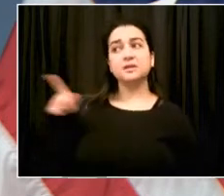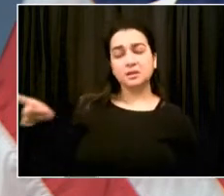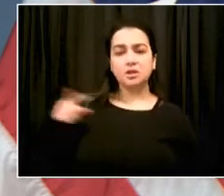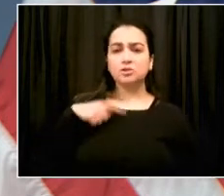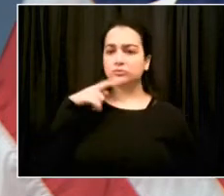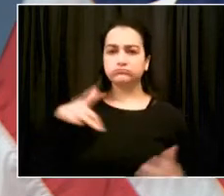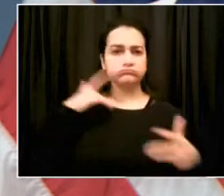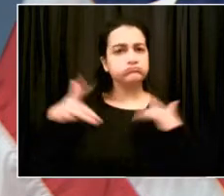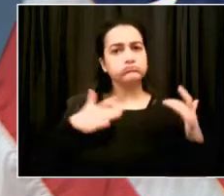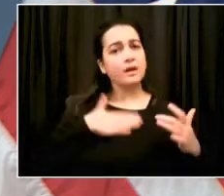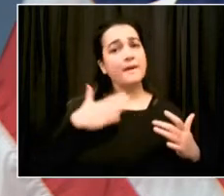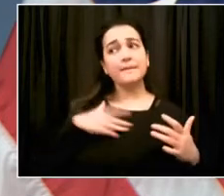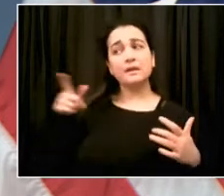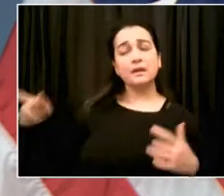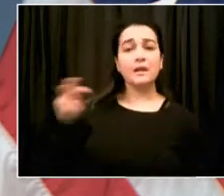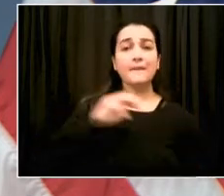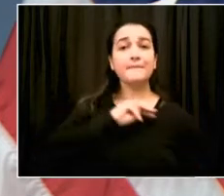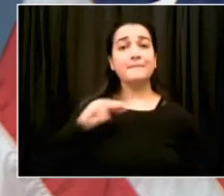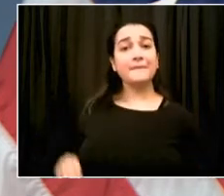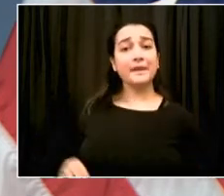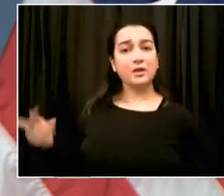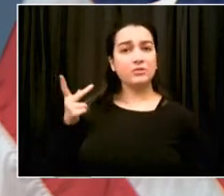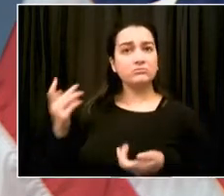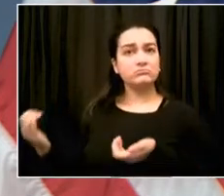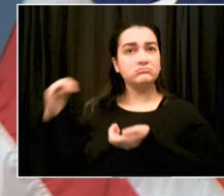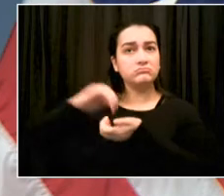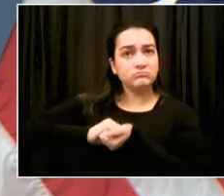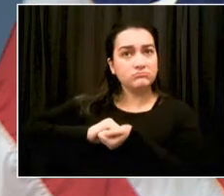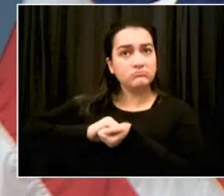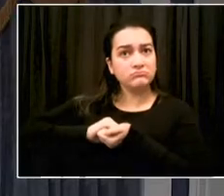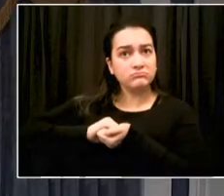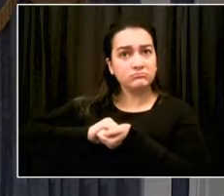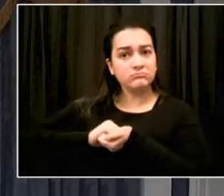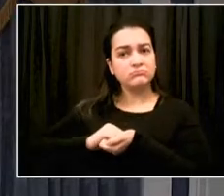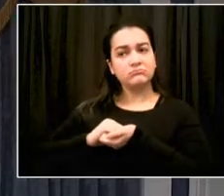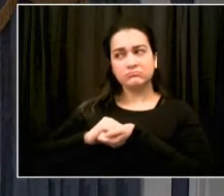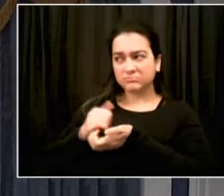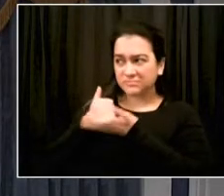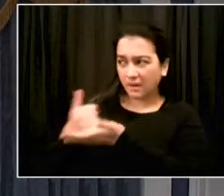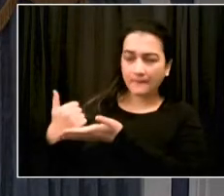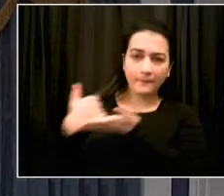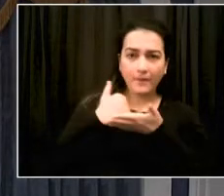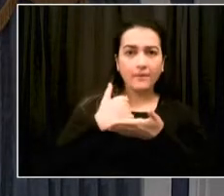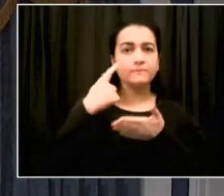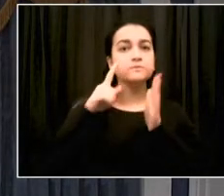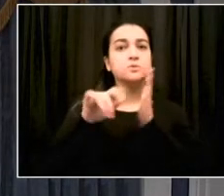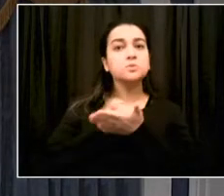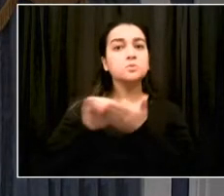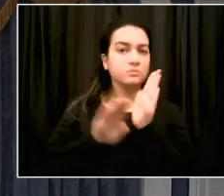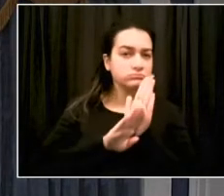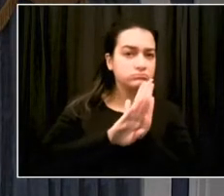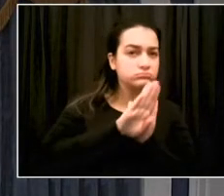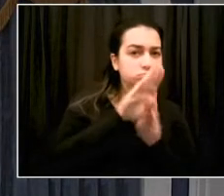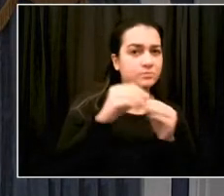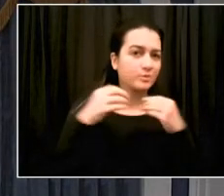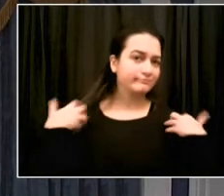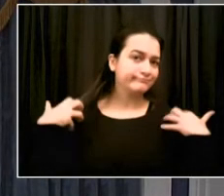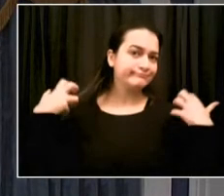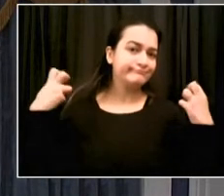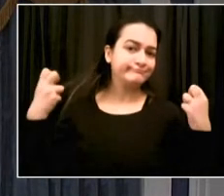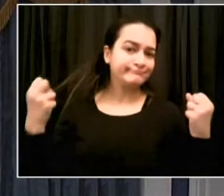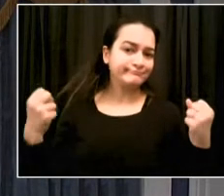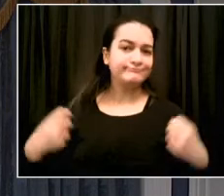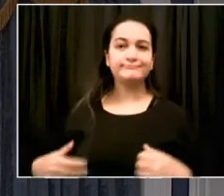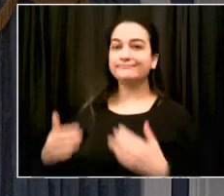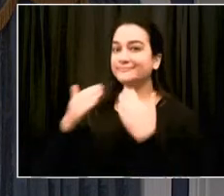more equitable for all New Yorkers in 2021. Thank you. Thank you very much, Commissioner, and thank you. You've got a good fighting